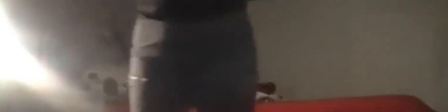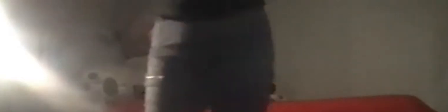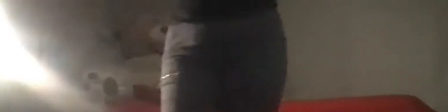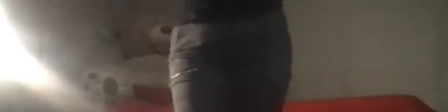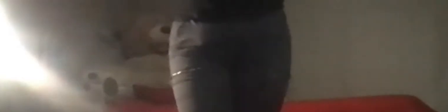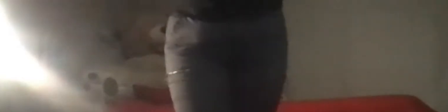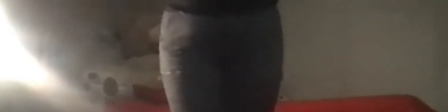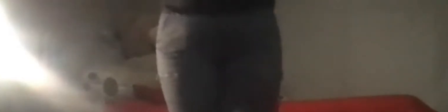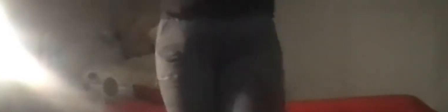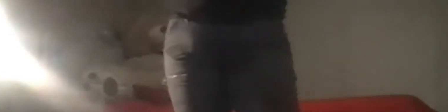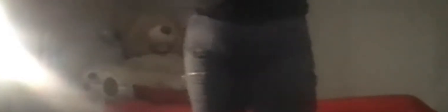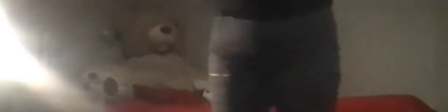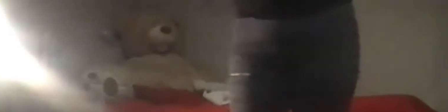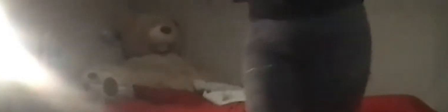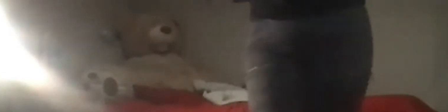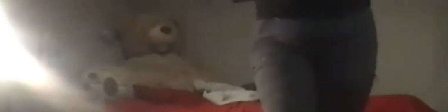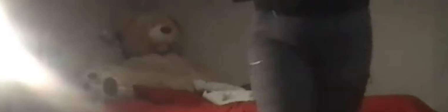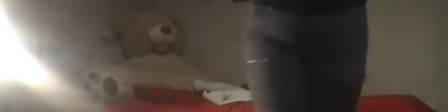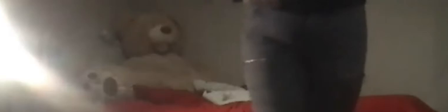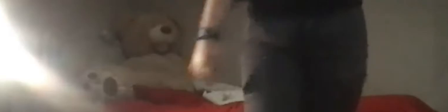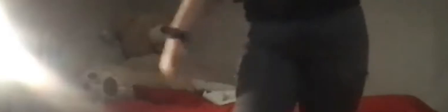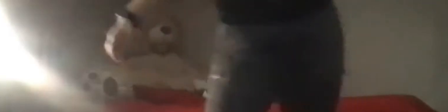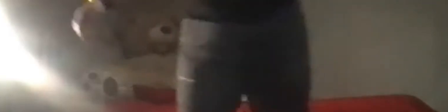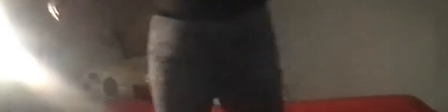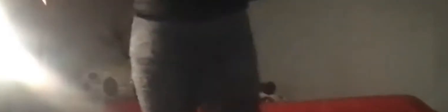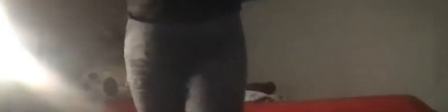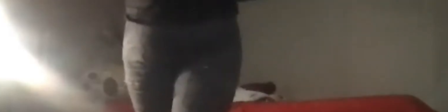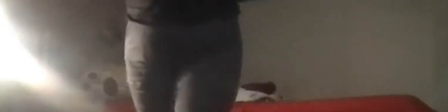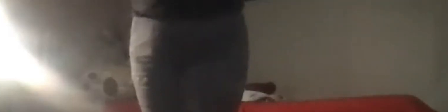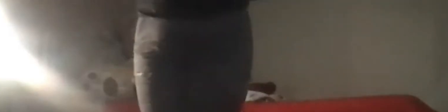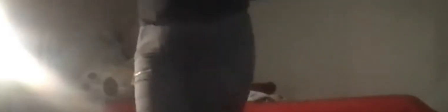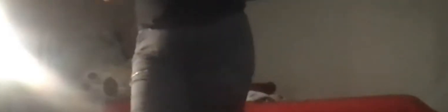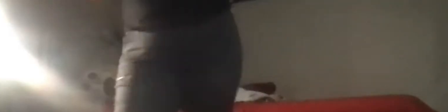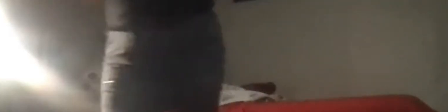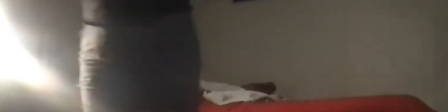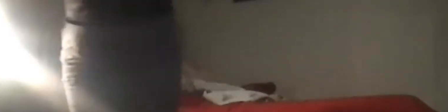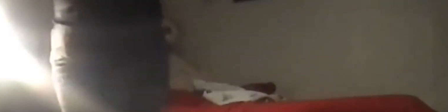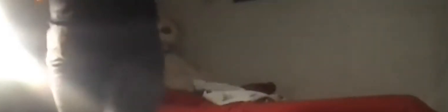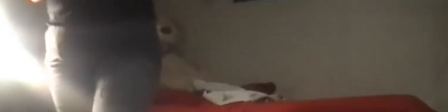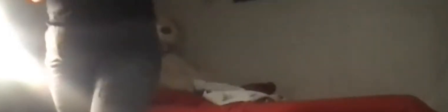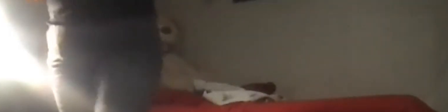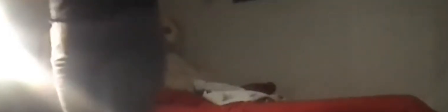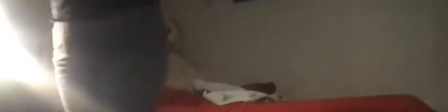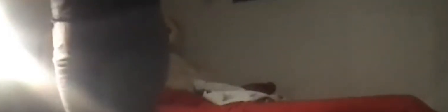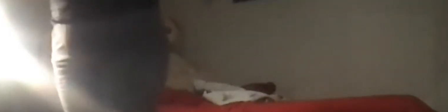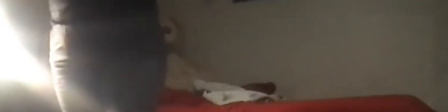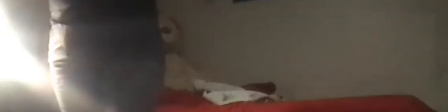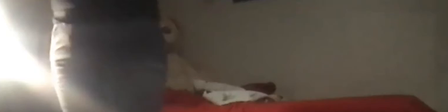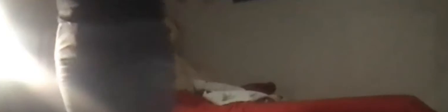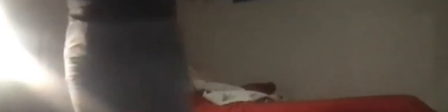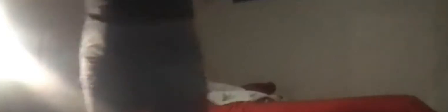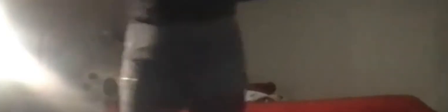me, love me, love me. You don't have to love me, love me, love me. Just 'cause I'm a